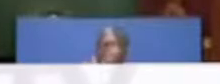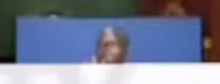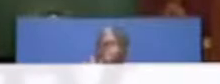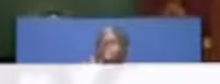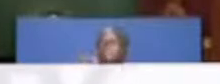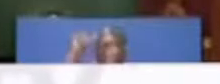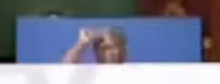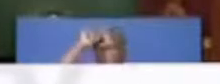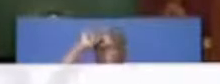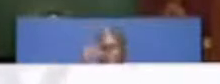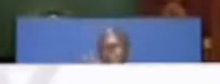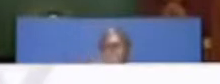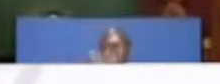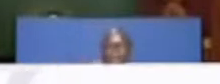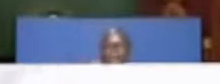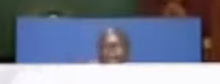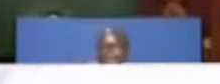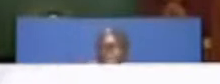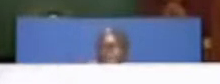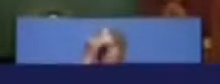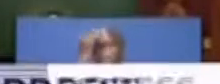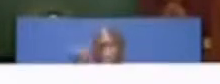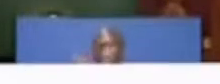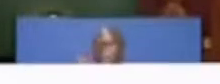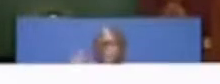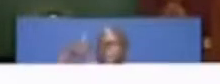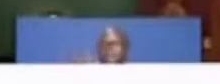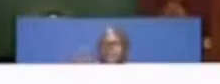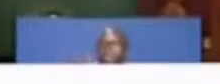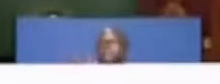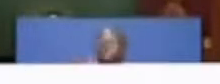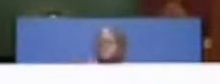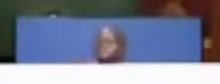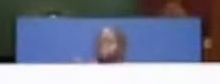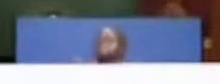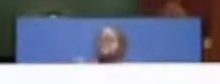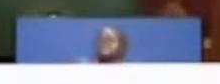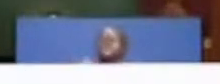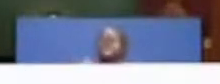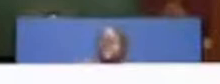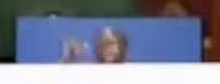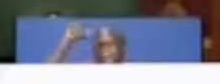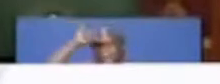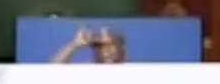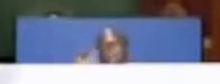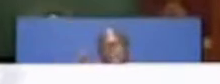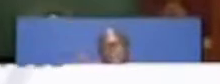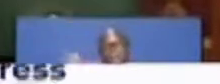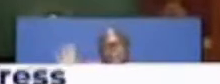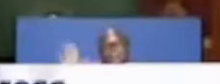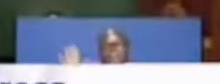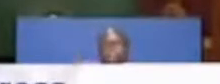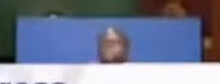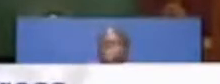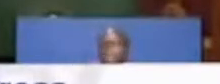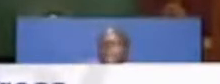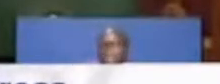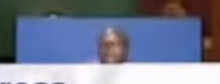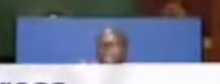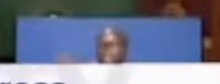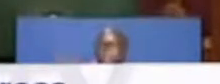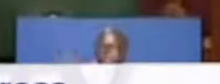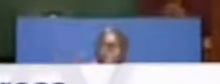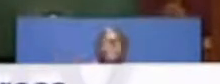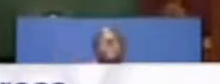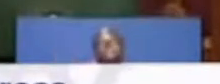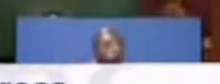administrations before ours, because I include the colonial administration. In just 8 years,